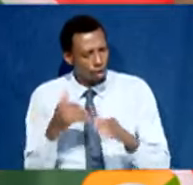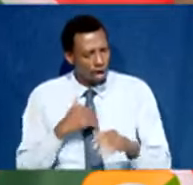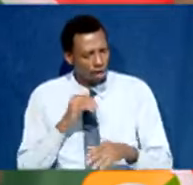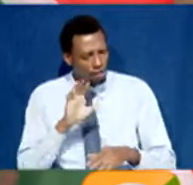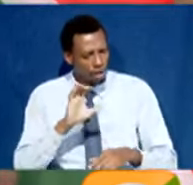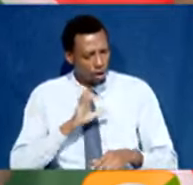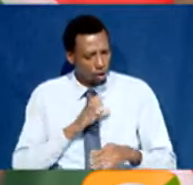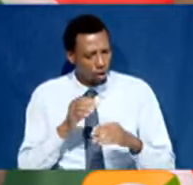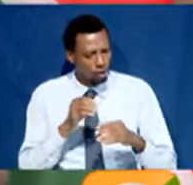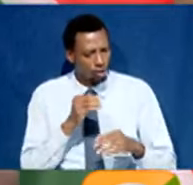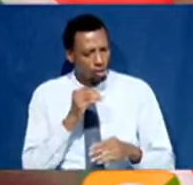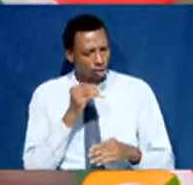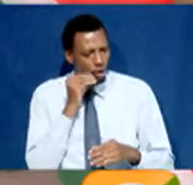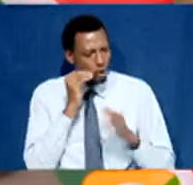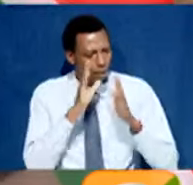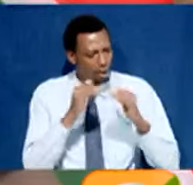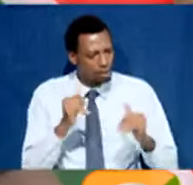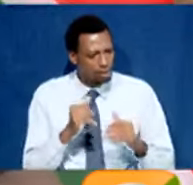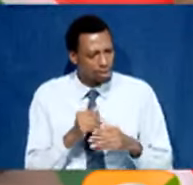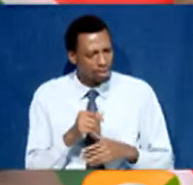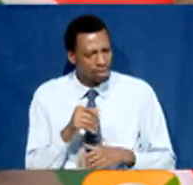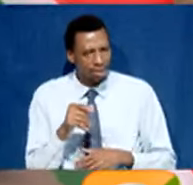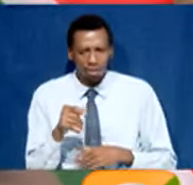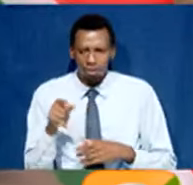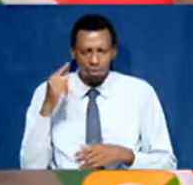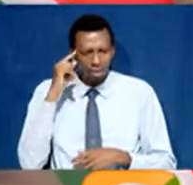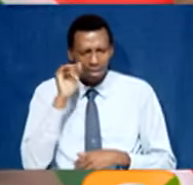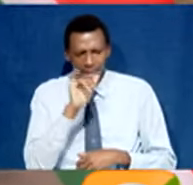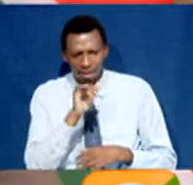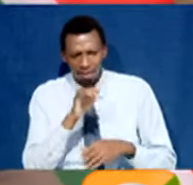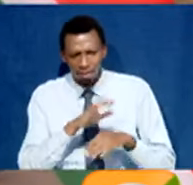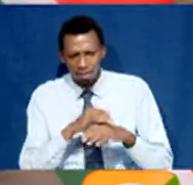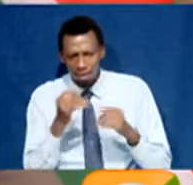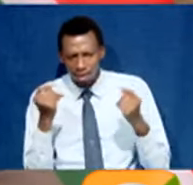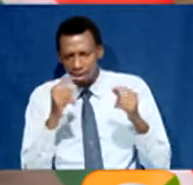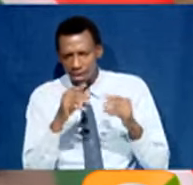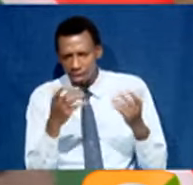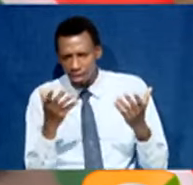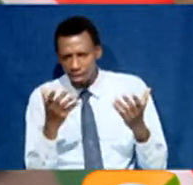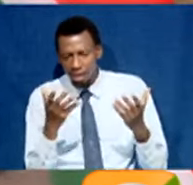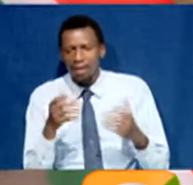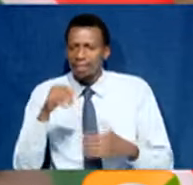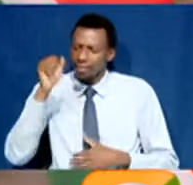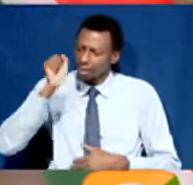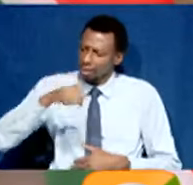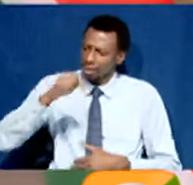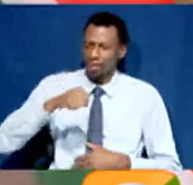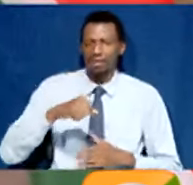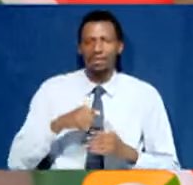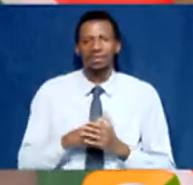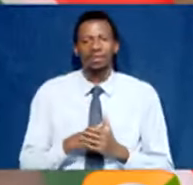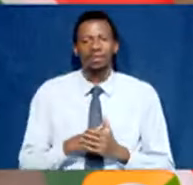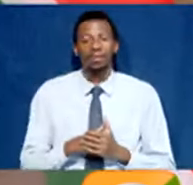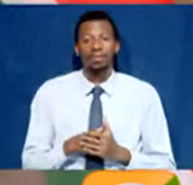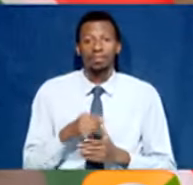they have a chance to own a home. Does that make sense to anybody? Yes, it does. And the process. So, you see,